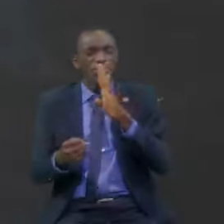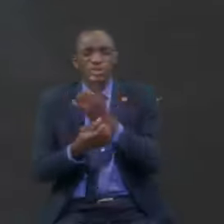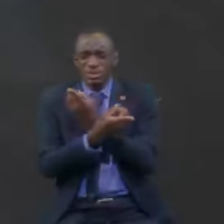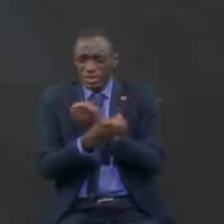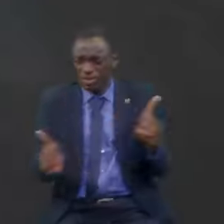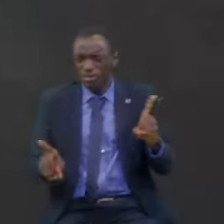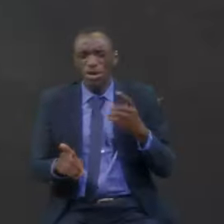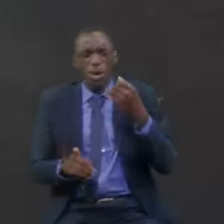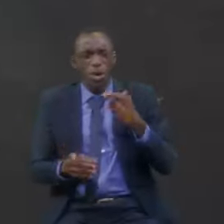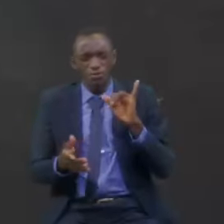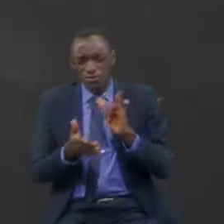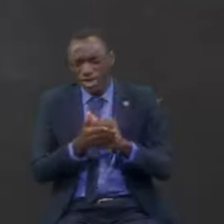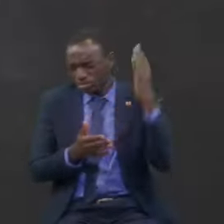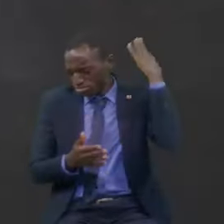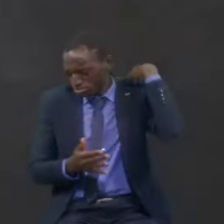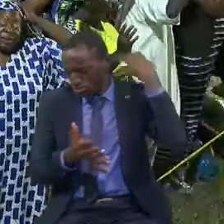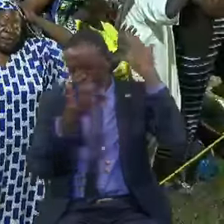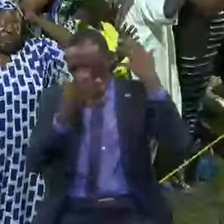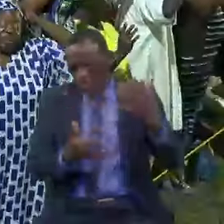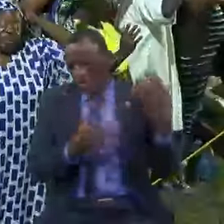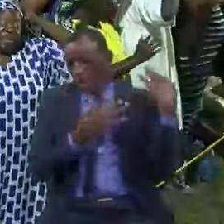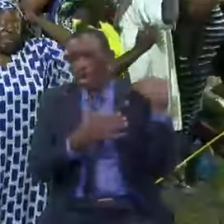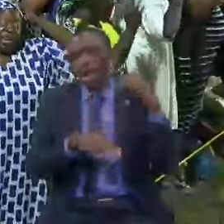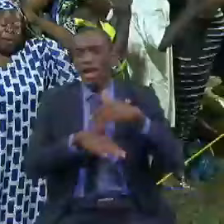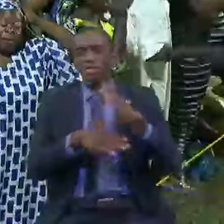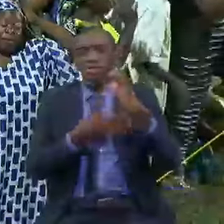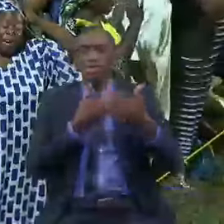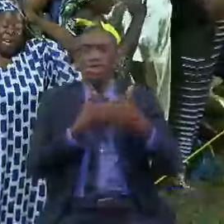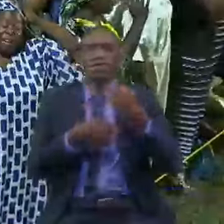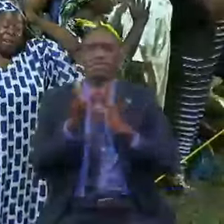at your back in Jesus' name.